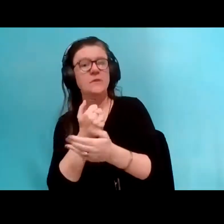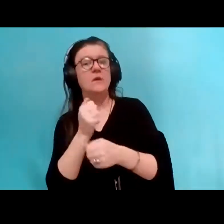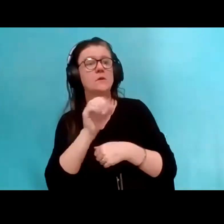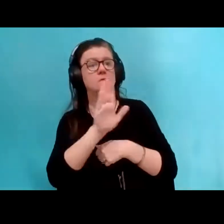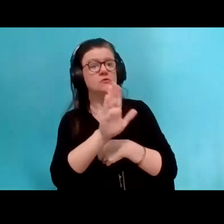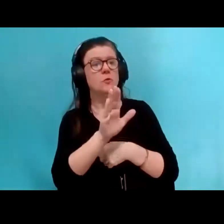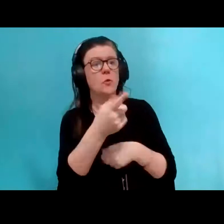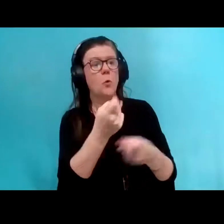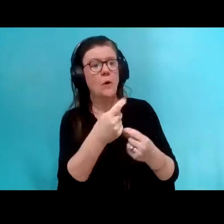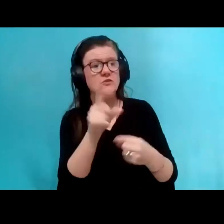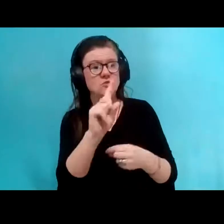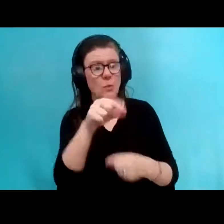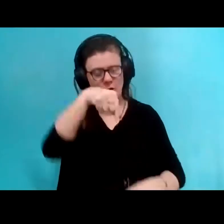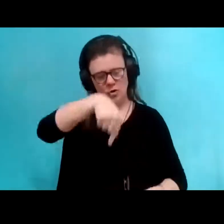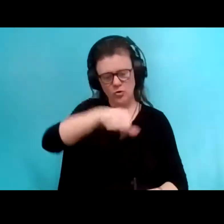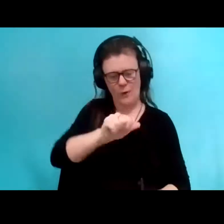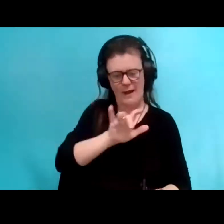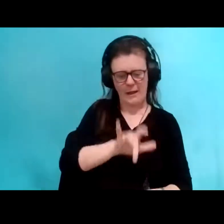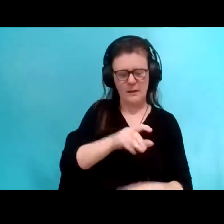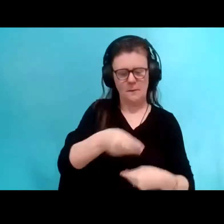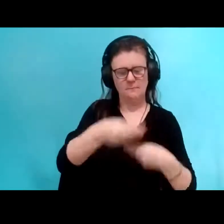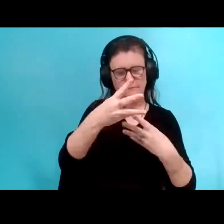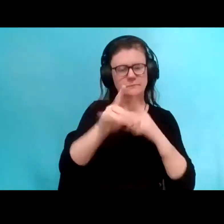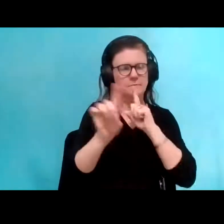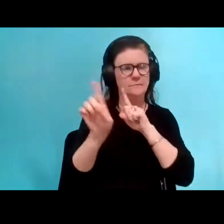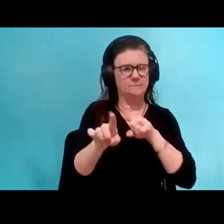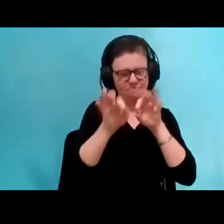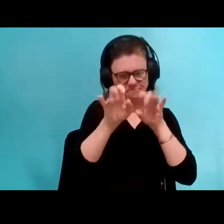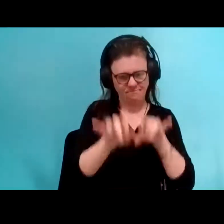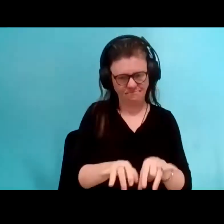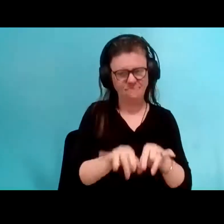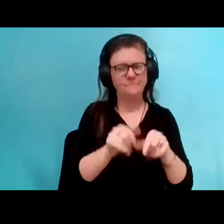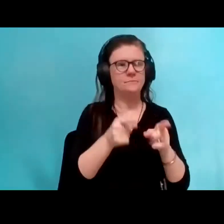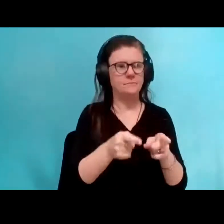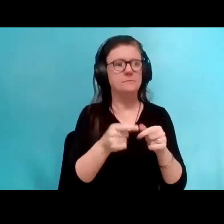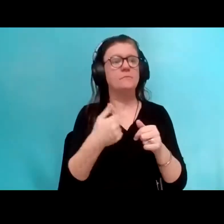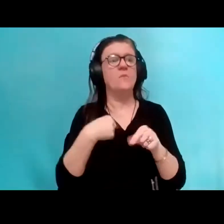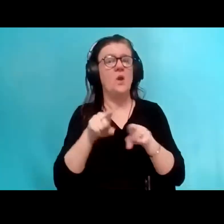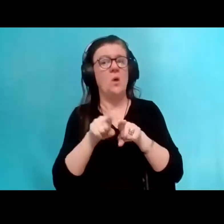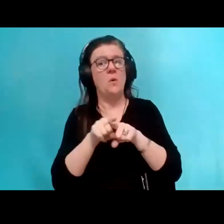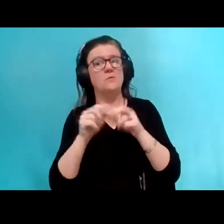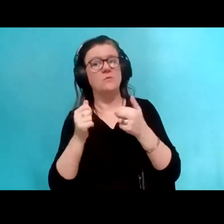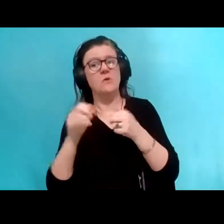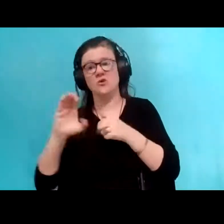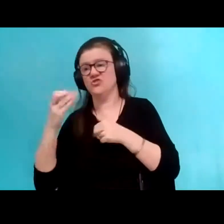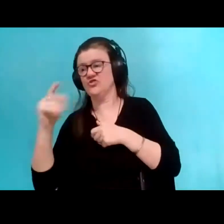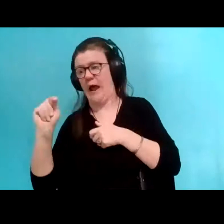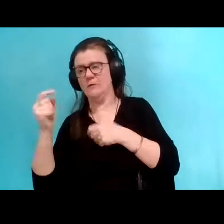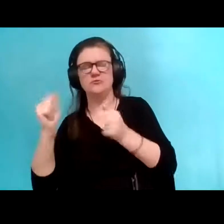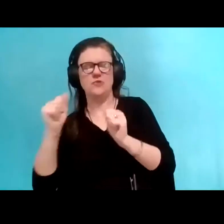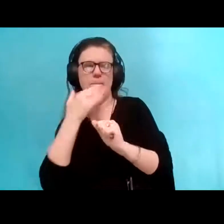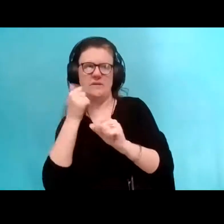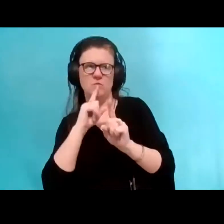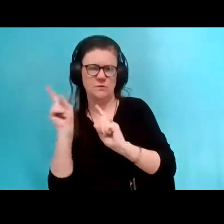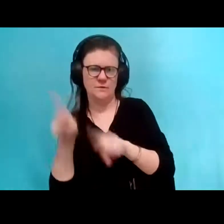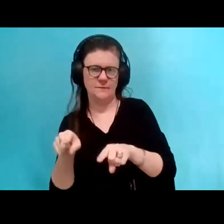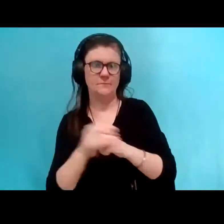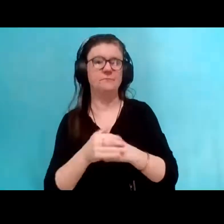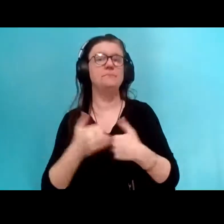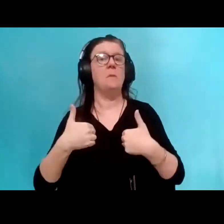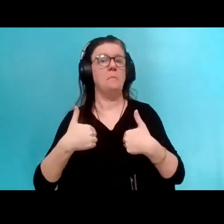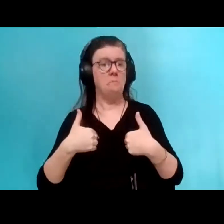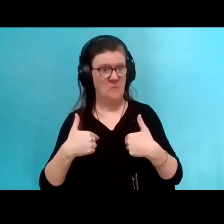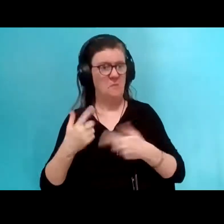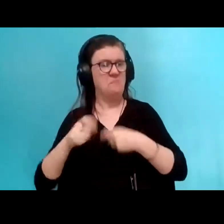the bottom of the screen. Or if you can't find that, you can pop them in the chat and we'll try and get to as many as possible. So that's enough from me. Without